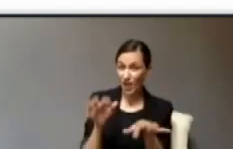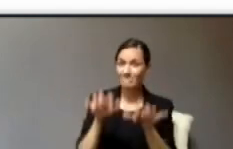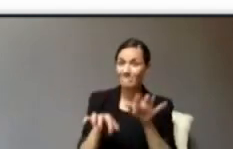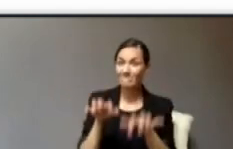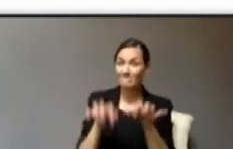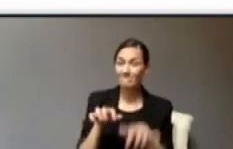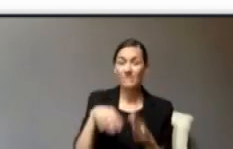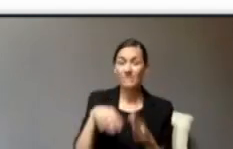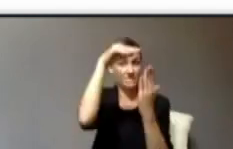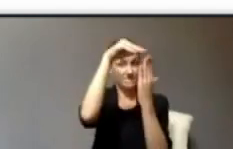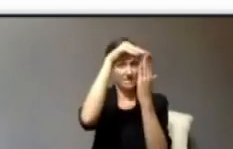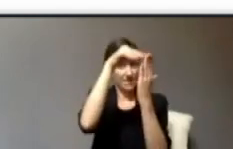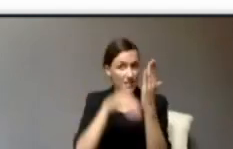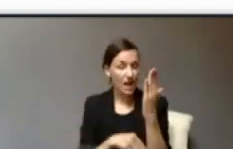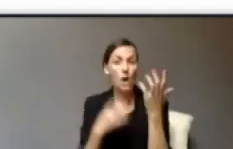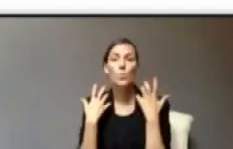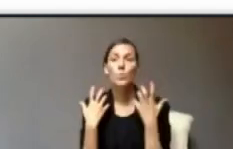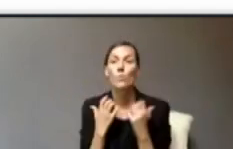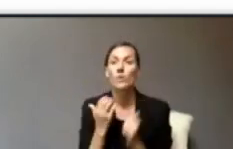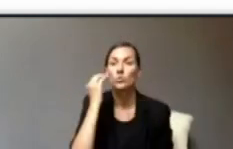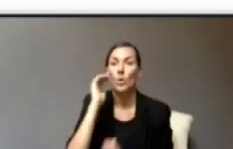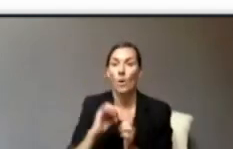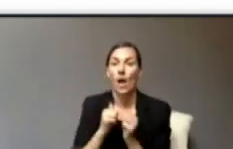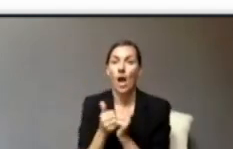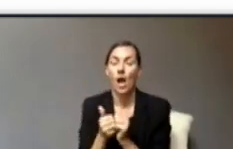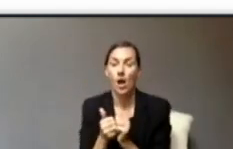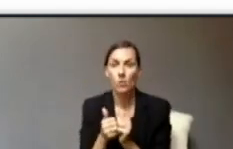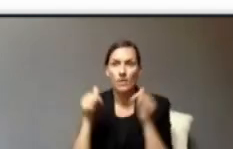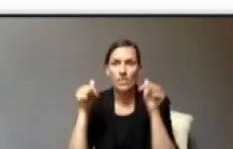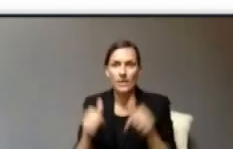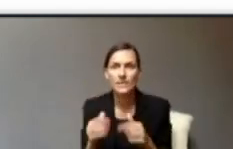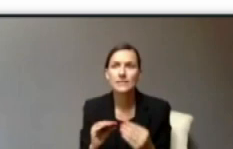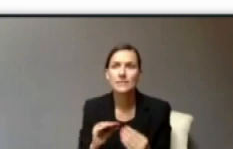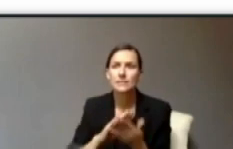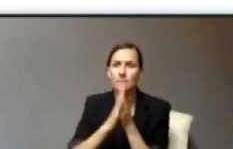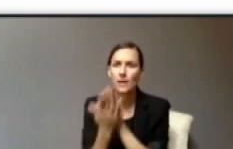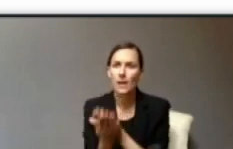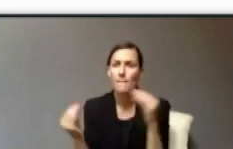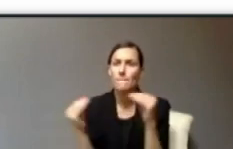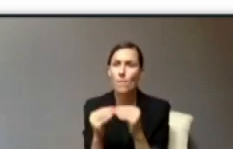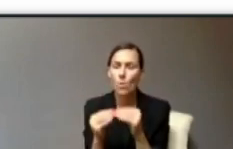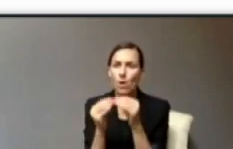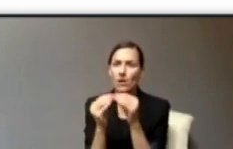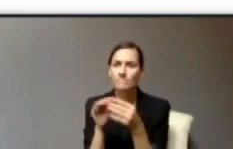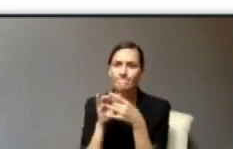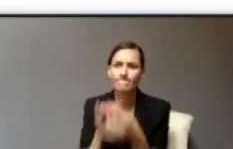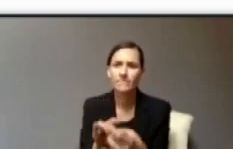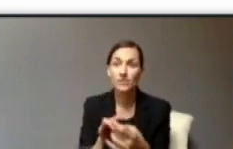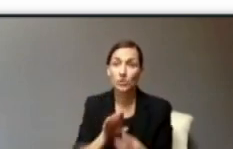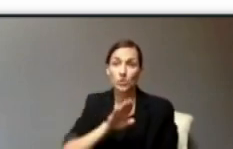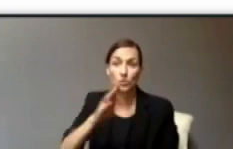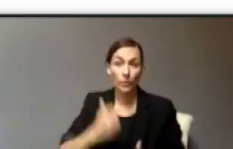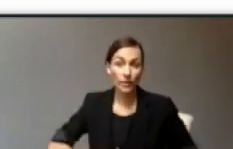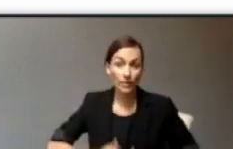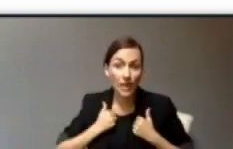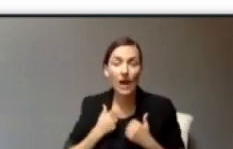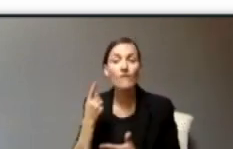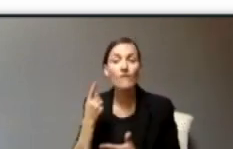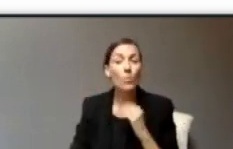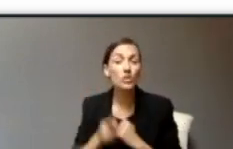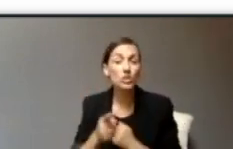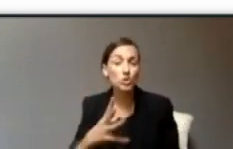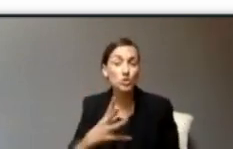us. We want to know, how can we make this more relevant? Did you get good information? What do you learn? And make sure that you put